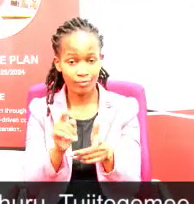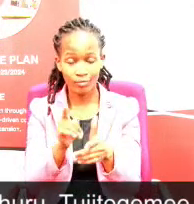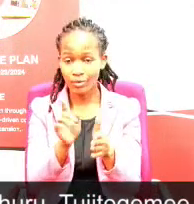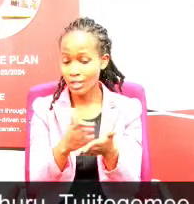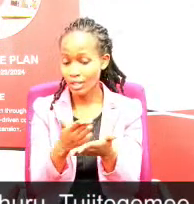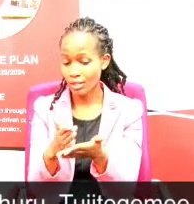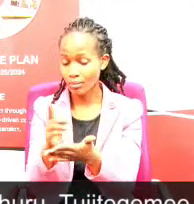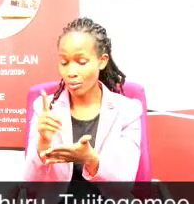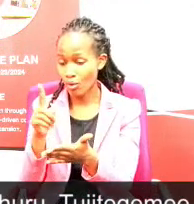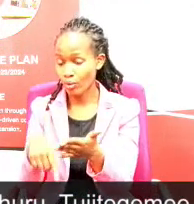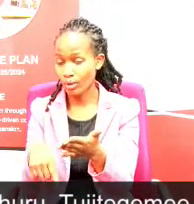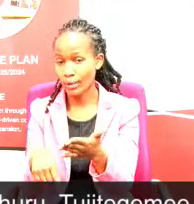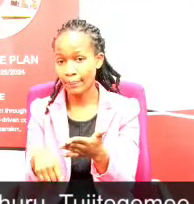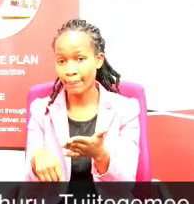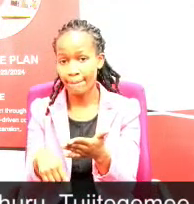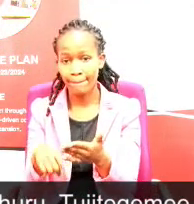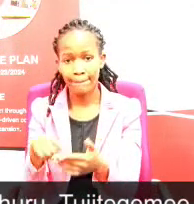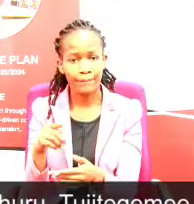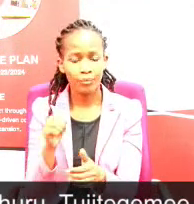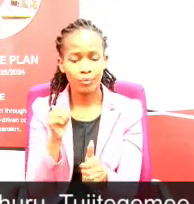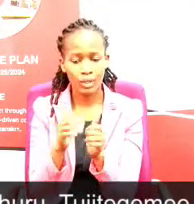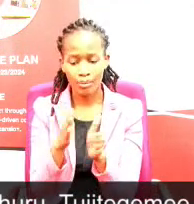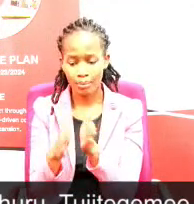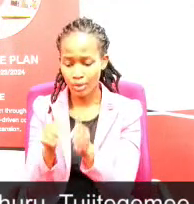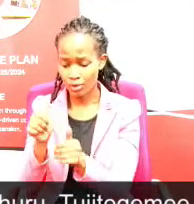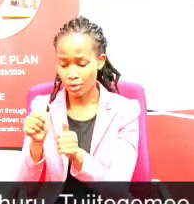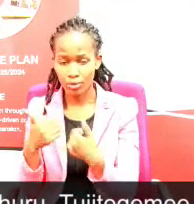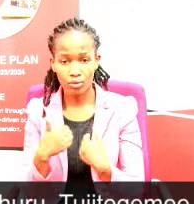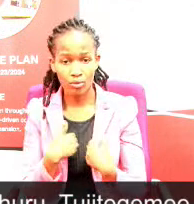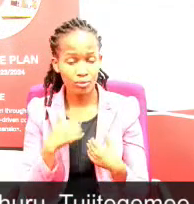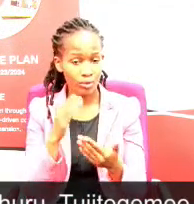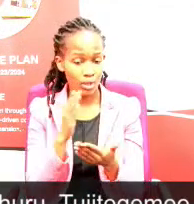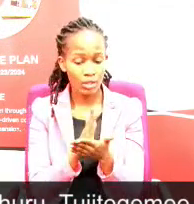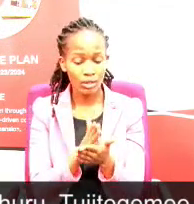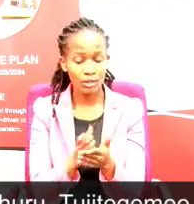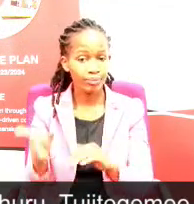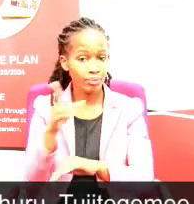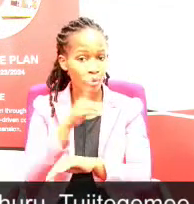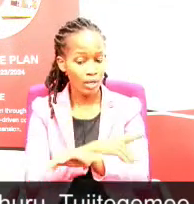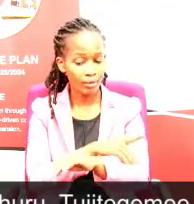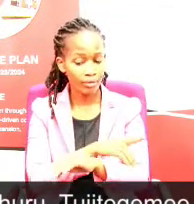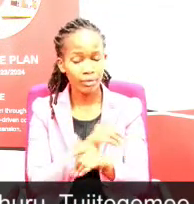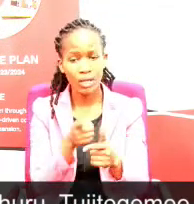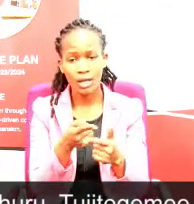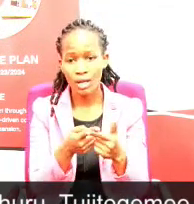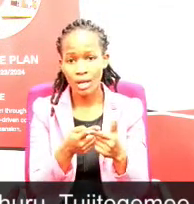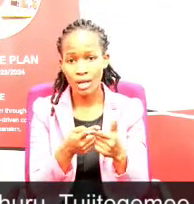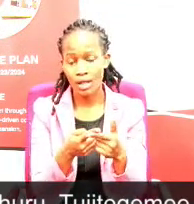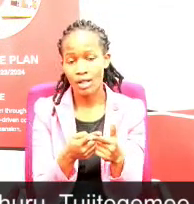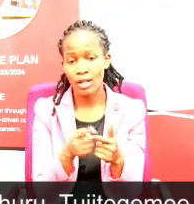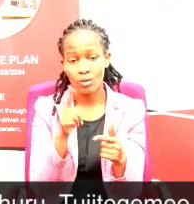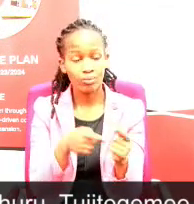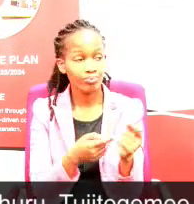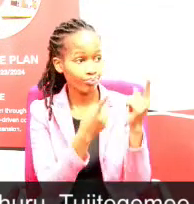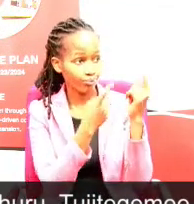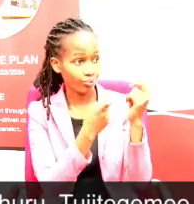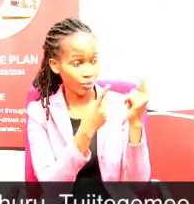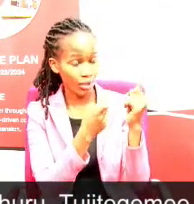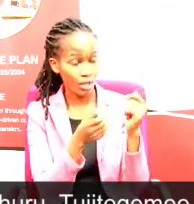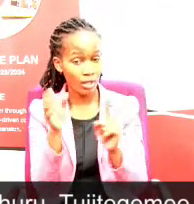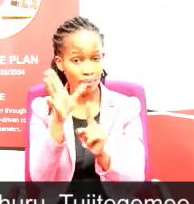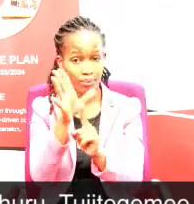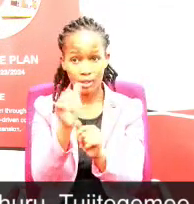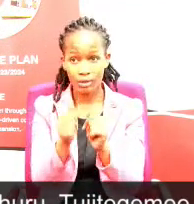the assumptions that we are making. These are constant. If they remain, then the kind of output we expect, the impact we